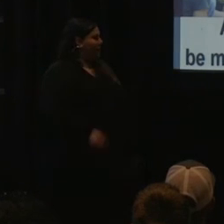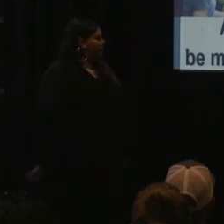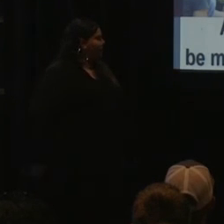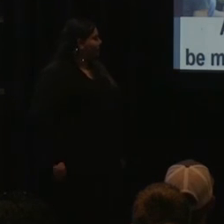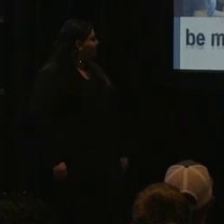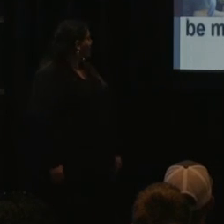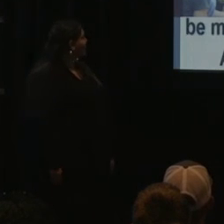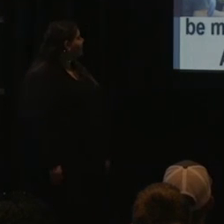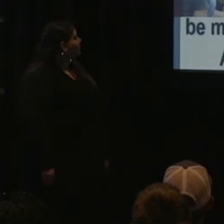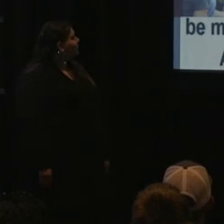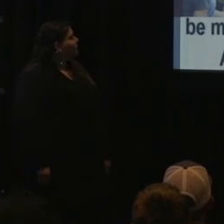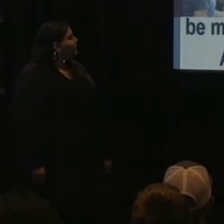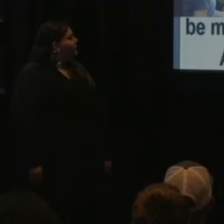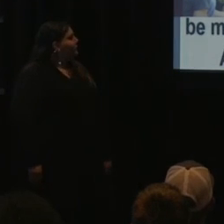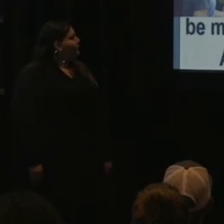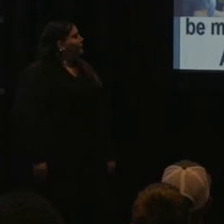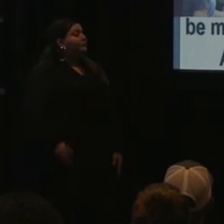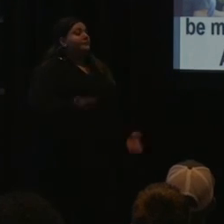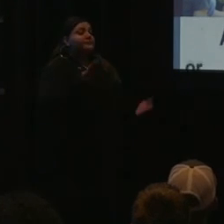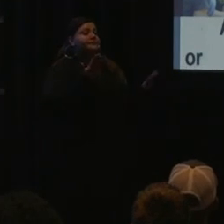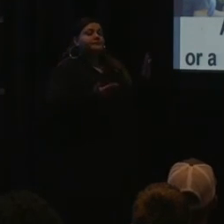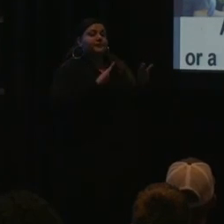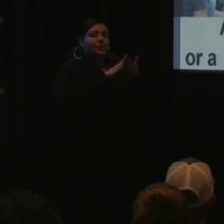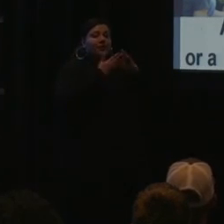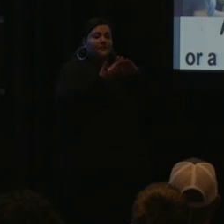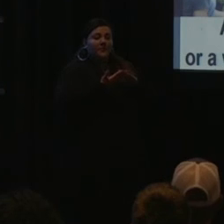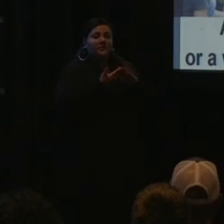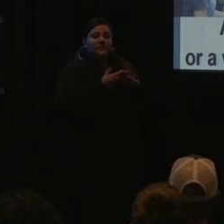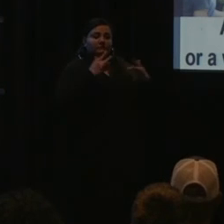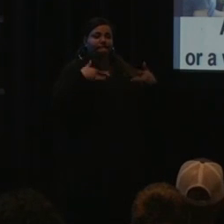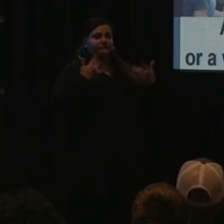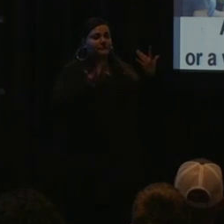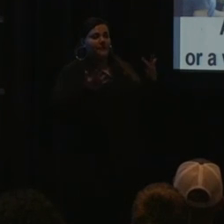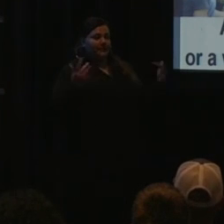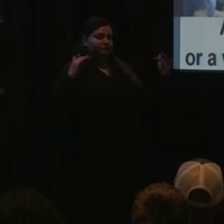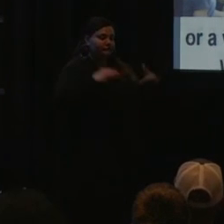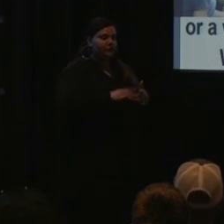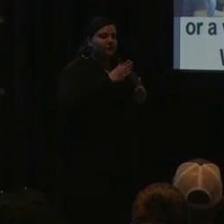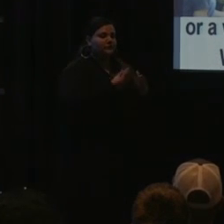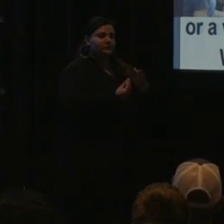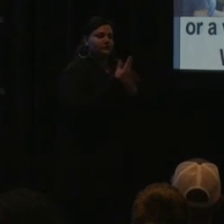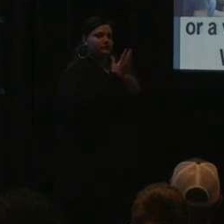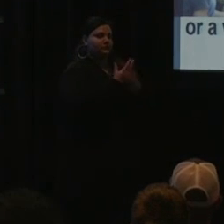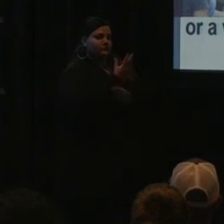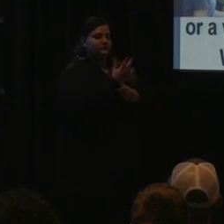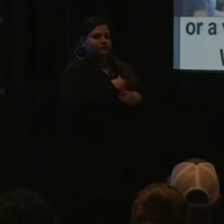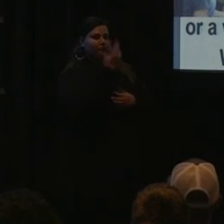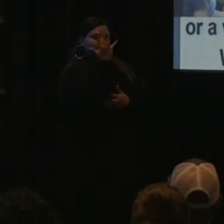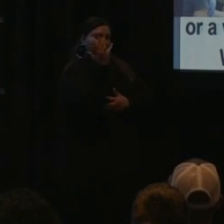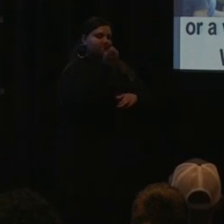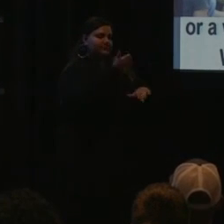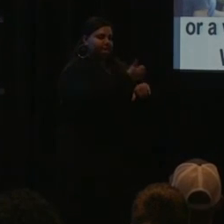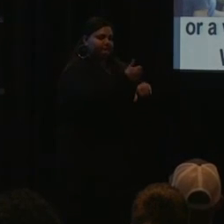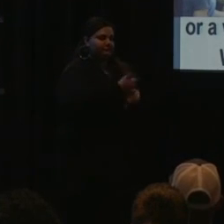Are there things that you can do at a community scale or a watershed scale? Whether it's planting trees on the Mission Reach, or planting a